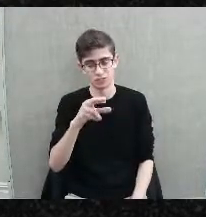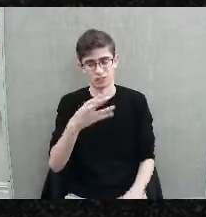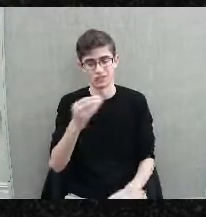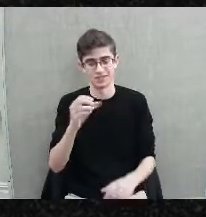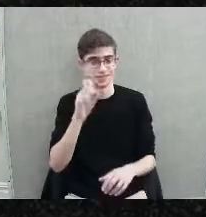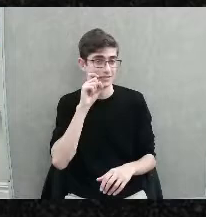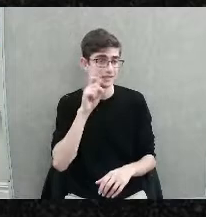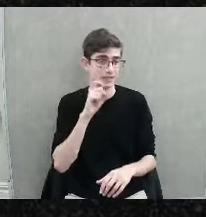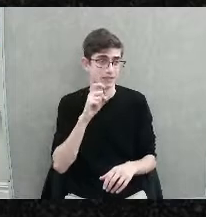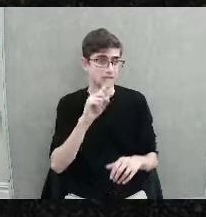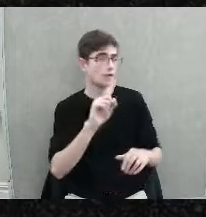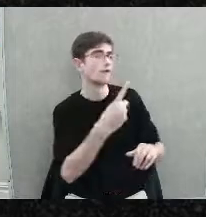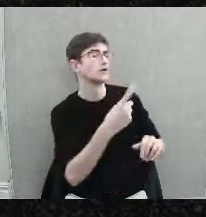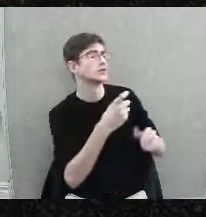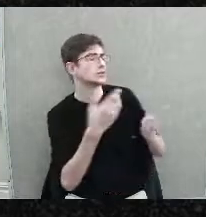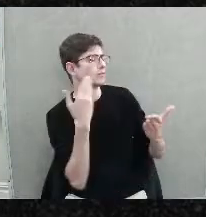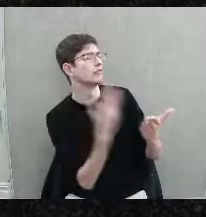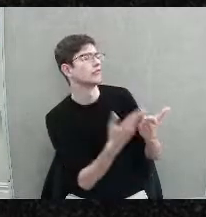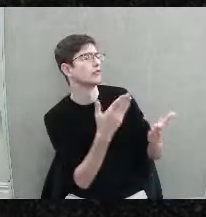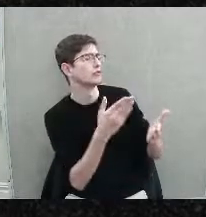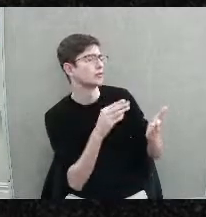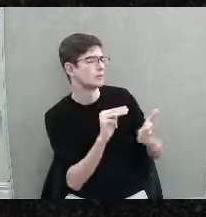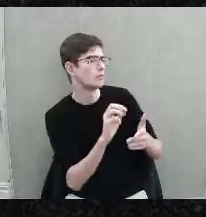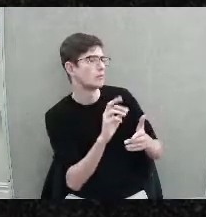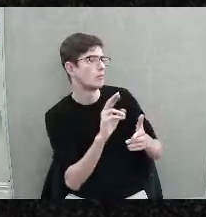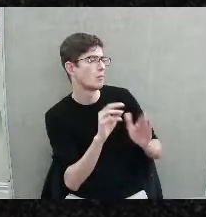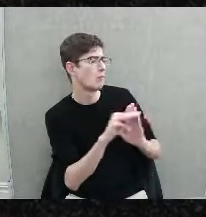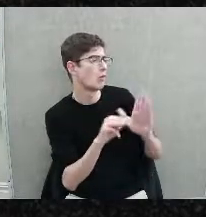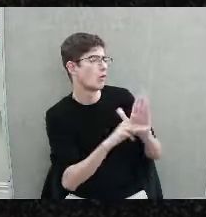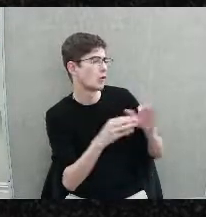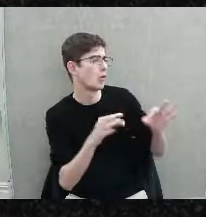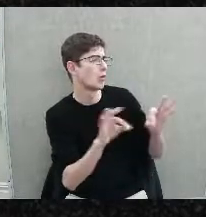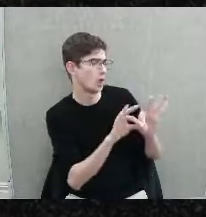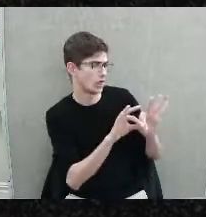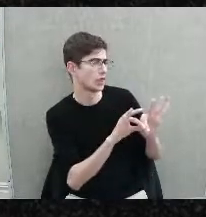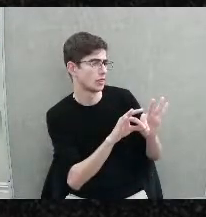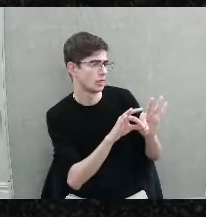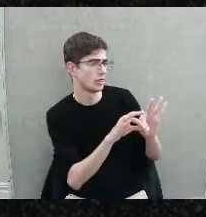worth through these gendered and sexed ways. And so